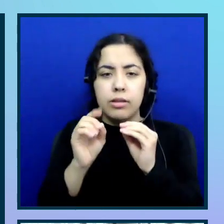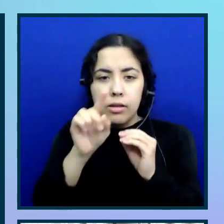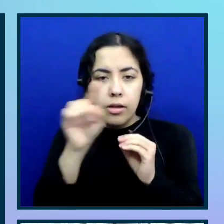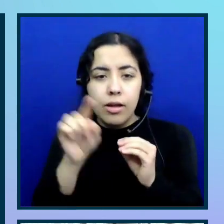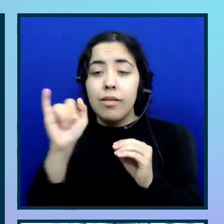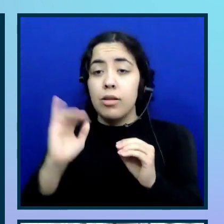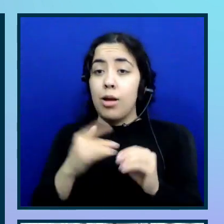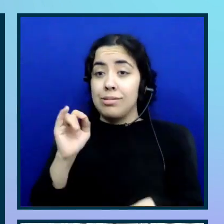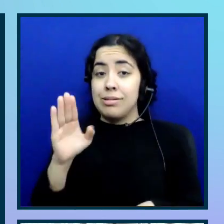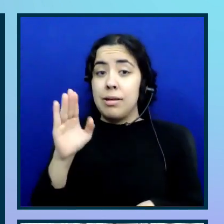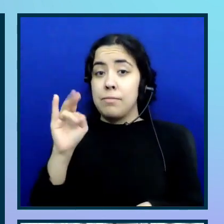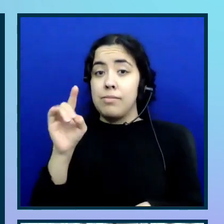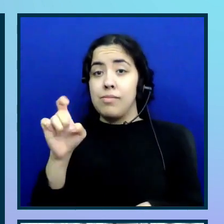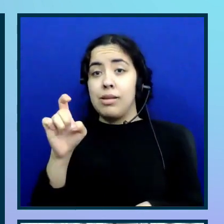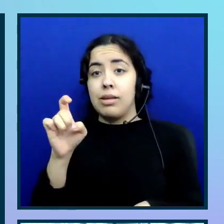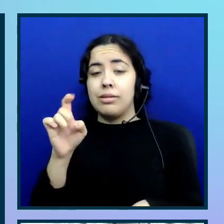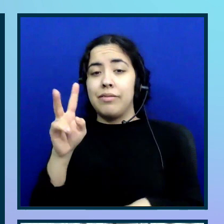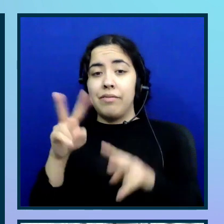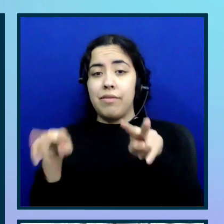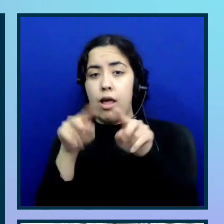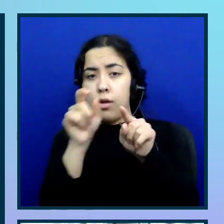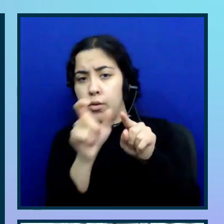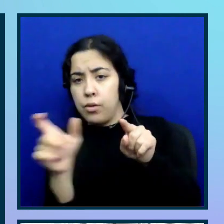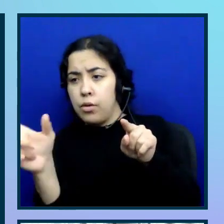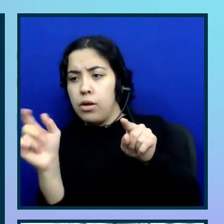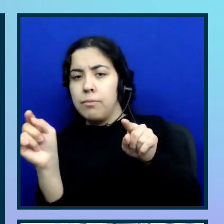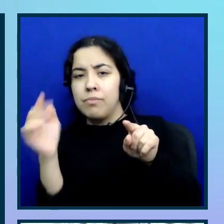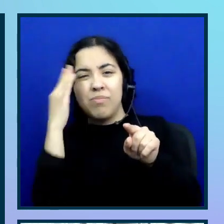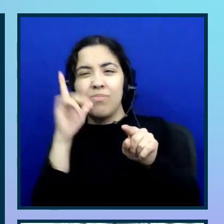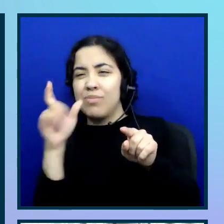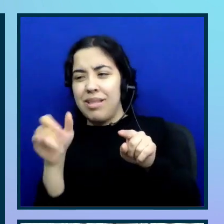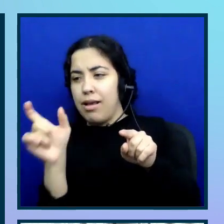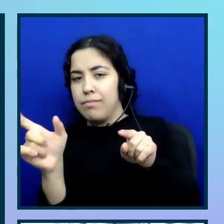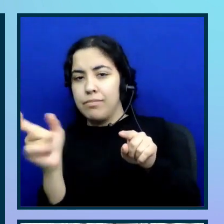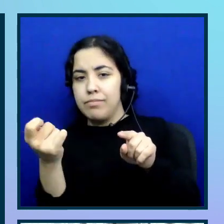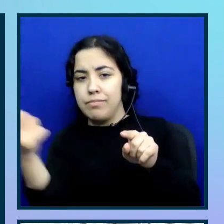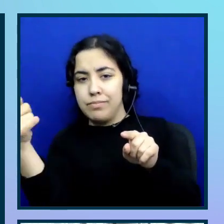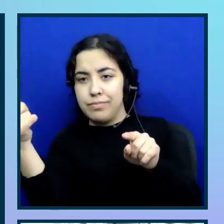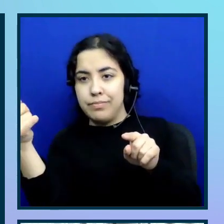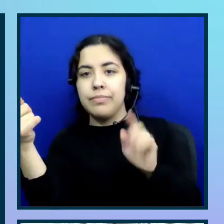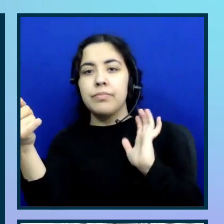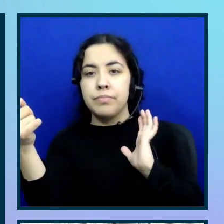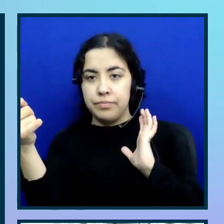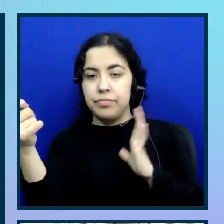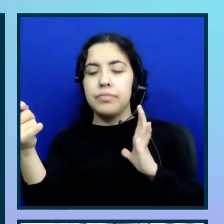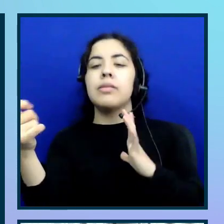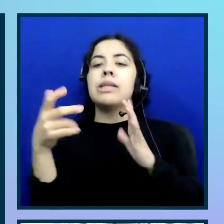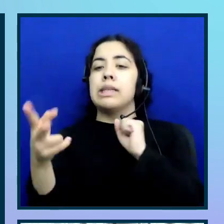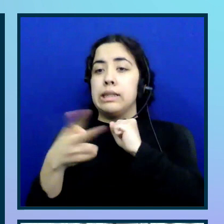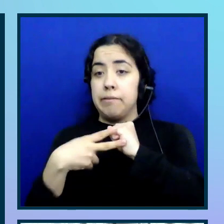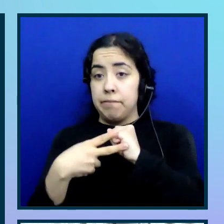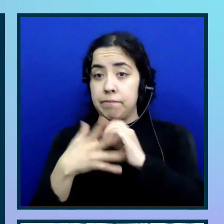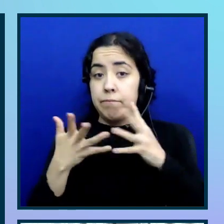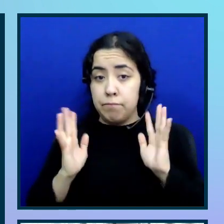tab index attribute value. Since I know this is no longer needed, I can go ahead and delete it, save.